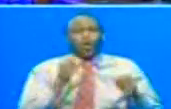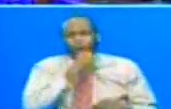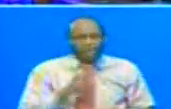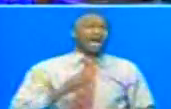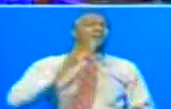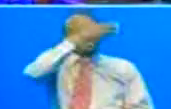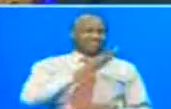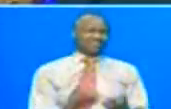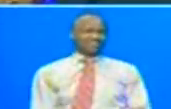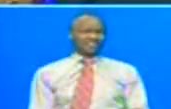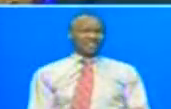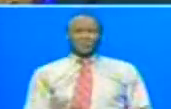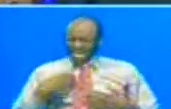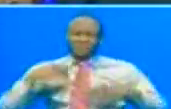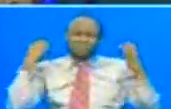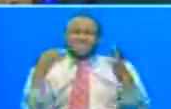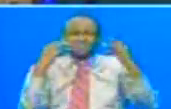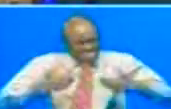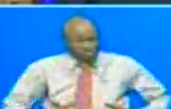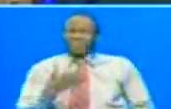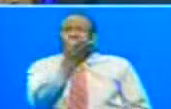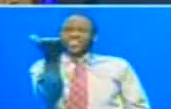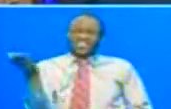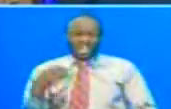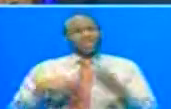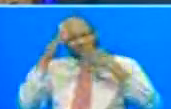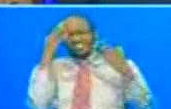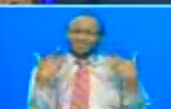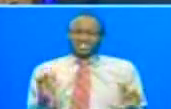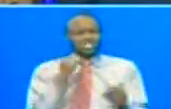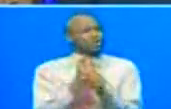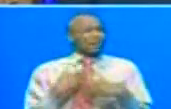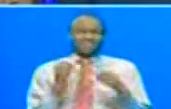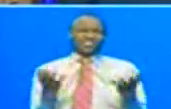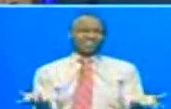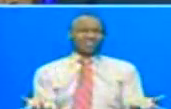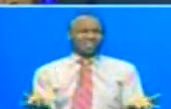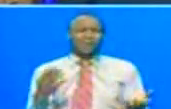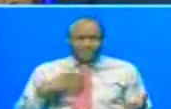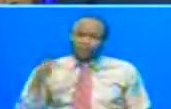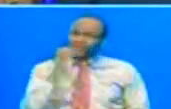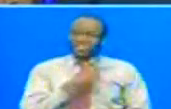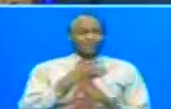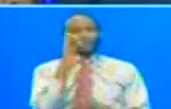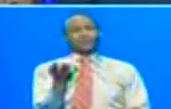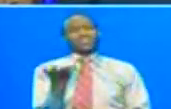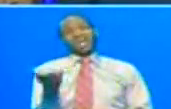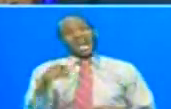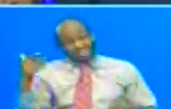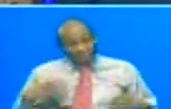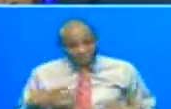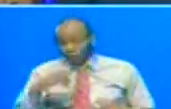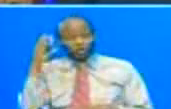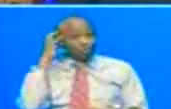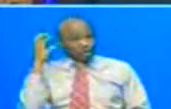have millions of youth in this country who have gone to university and have no jobs. People who have finished Form 4, some have gone